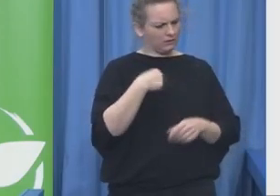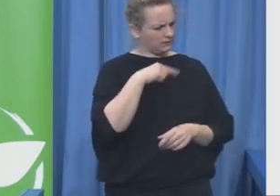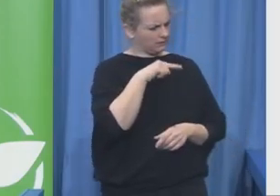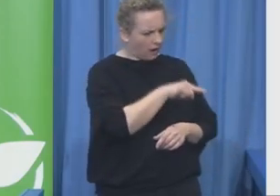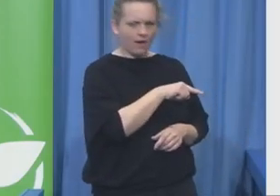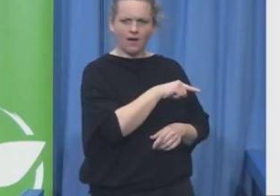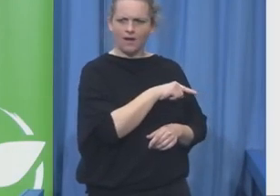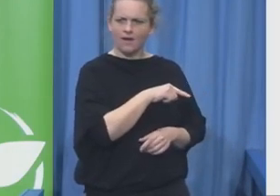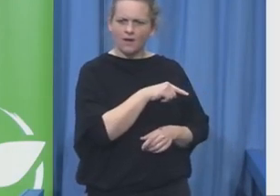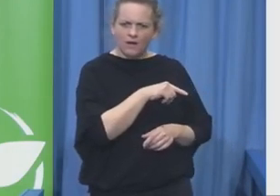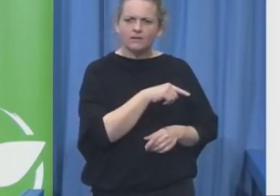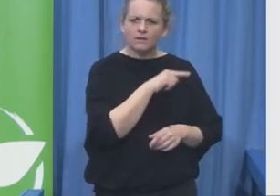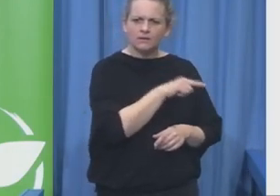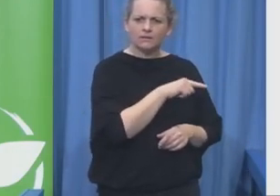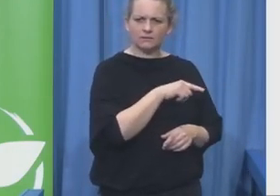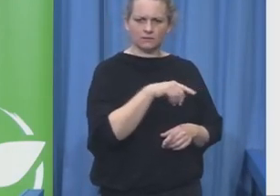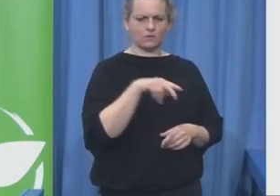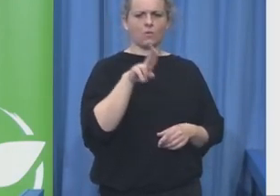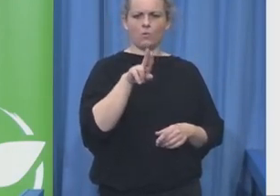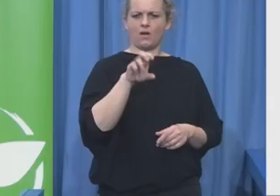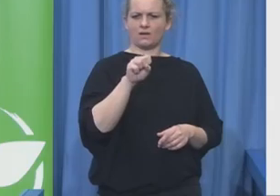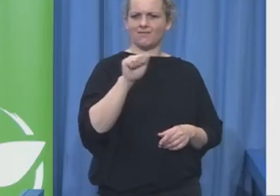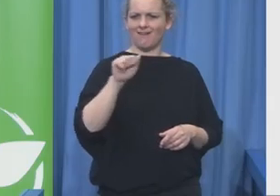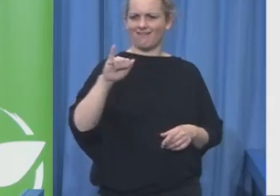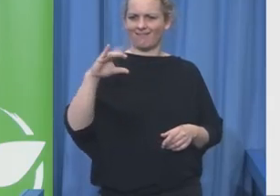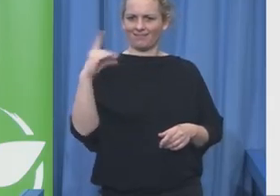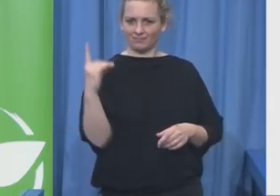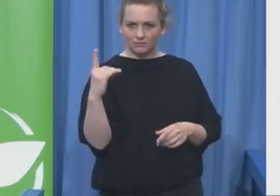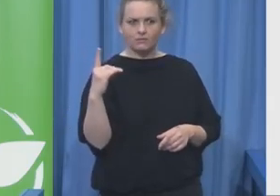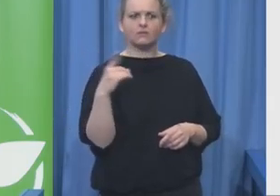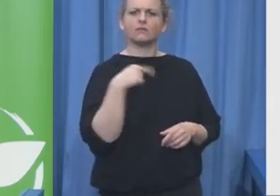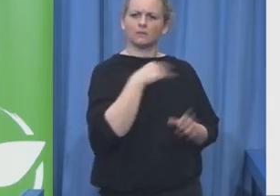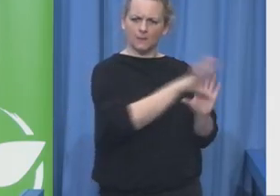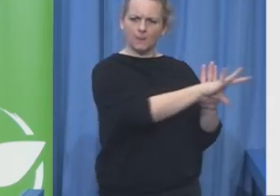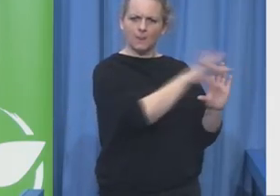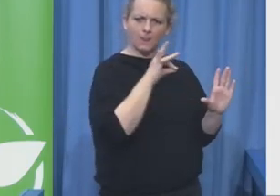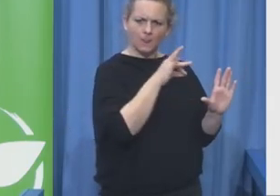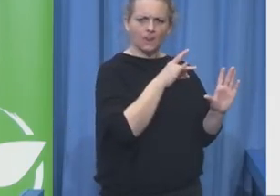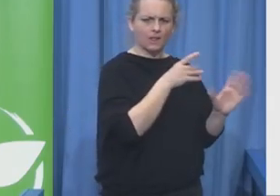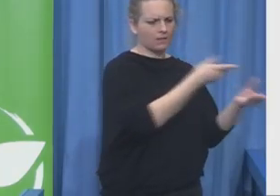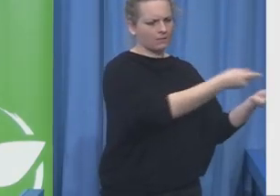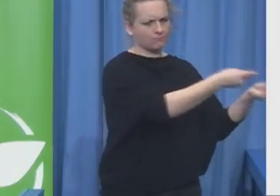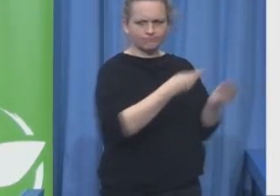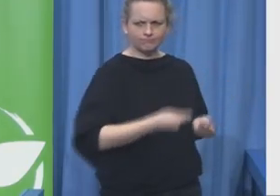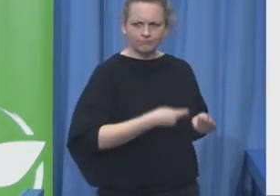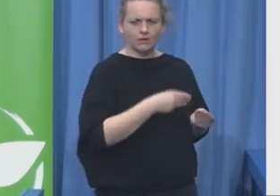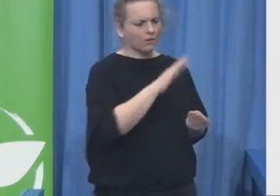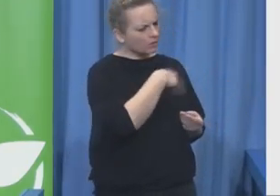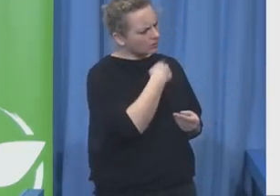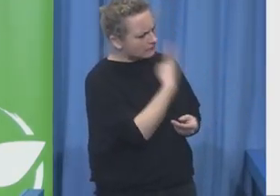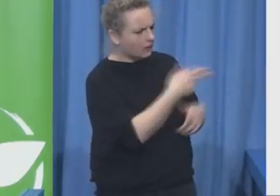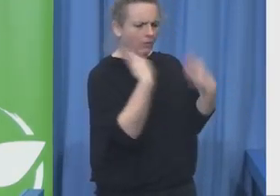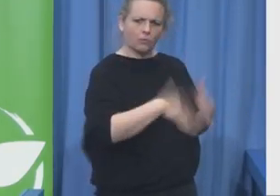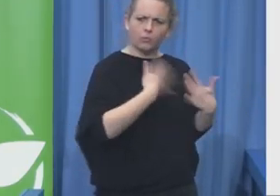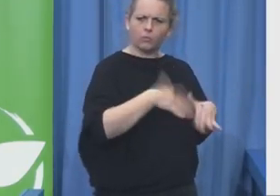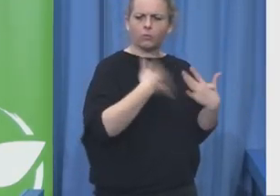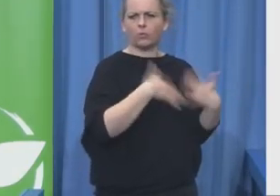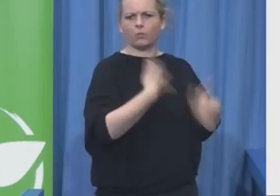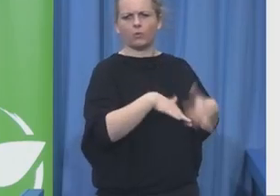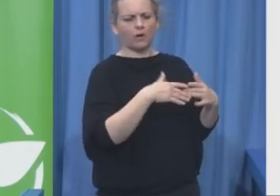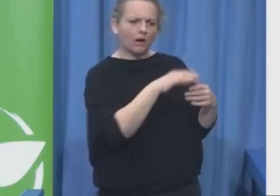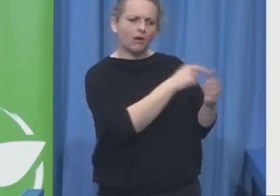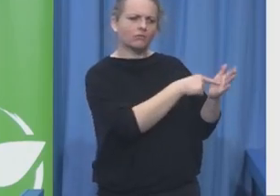approach on Yes, we have different reasons of success, but maybe the main one is the complementarity and the